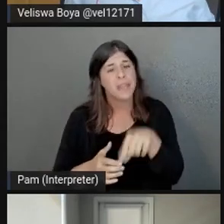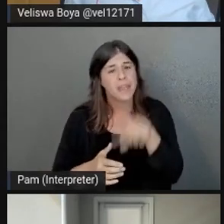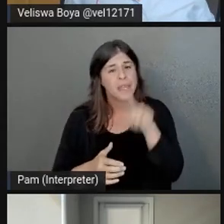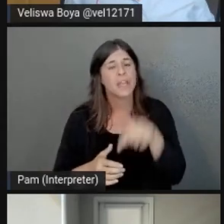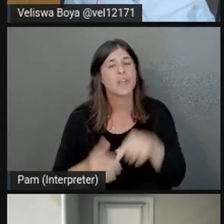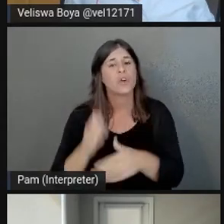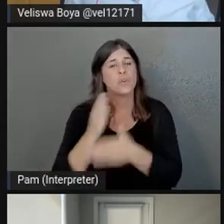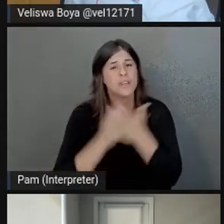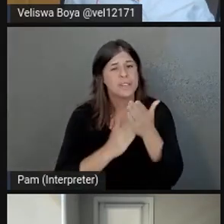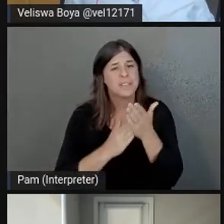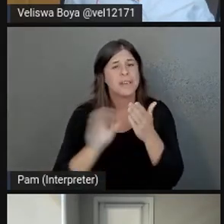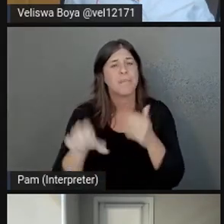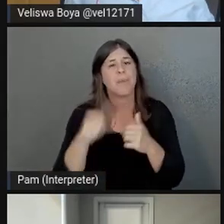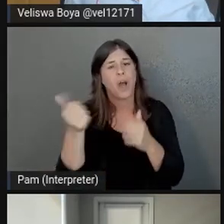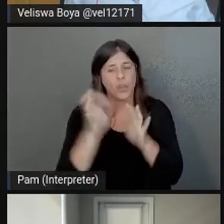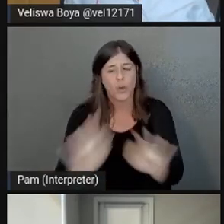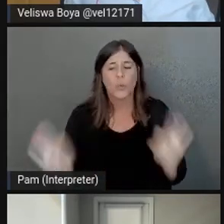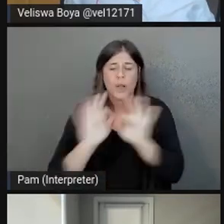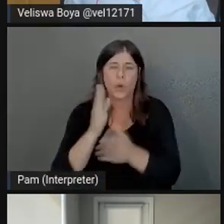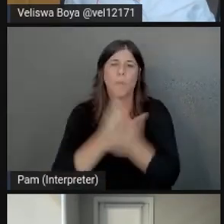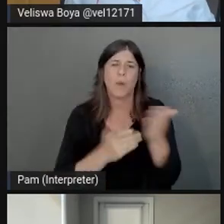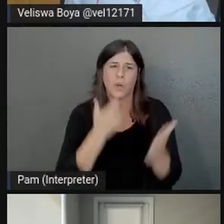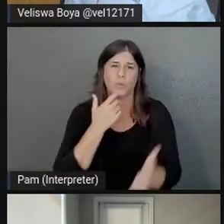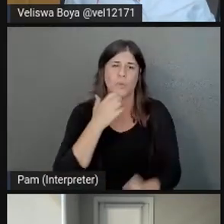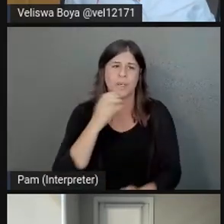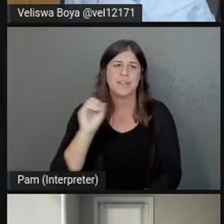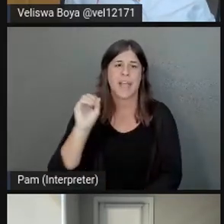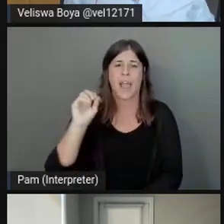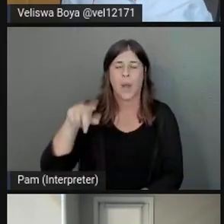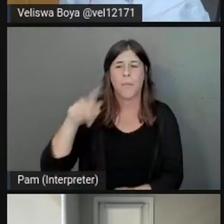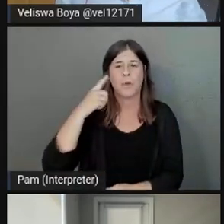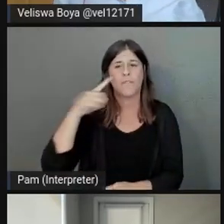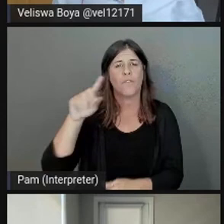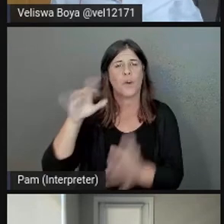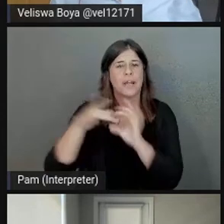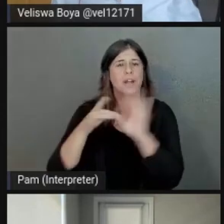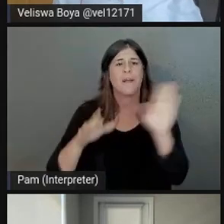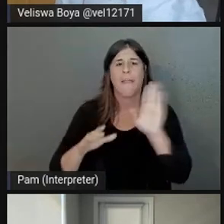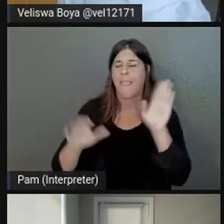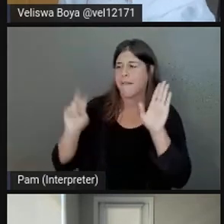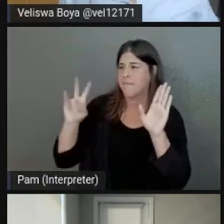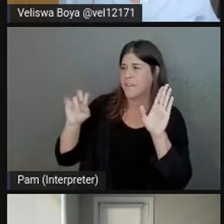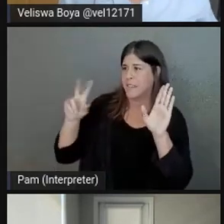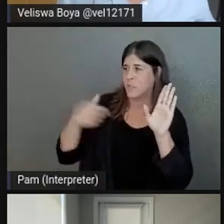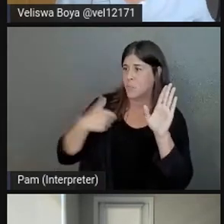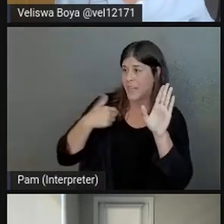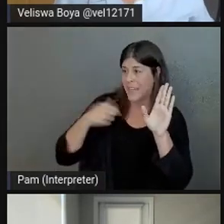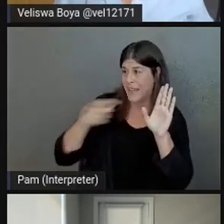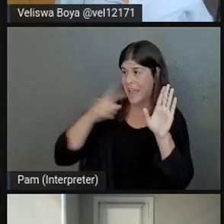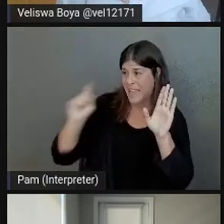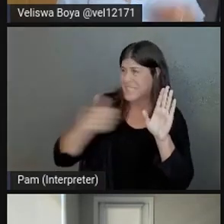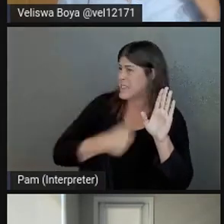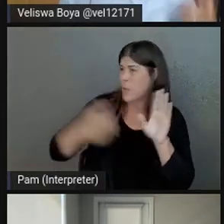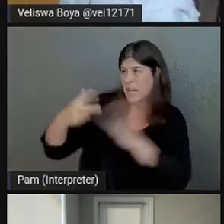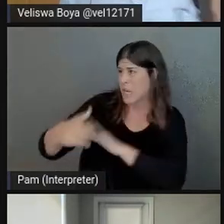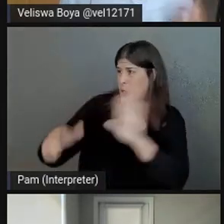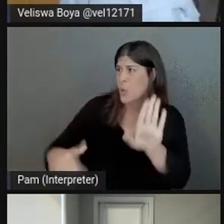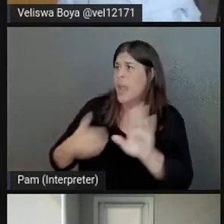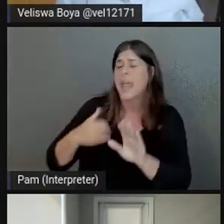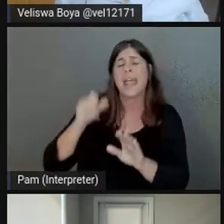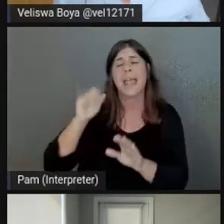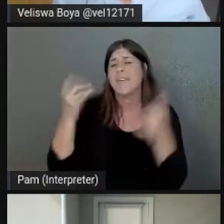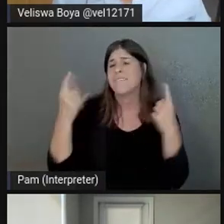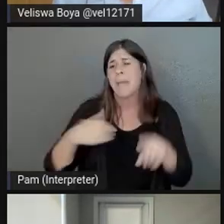another critical part which says outpost connectivity. So can I ask Schneider? Yes. So sorry to cut you. In case